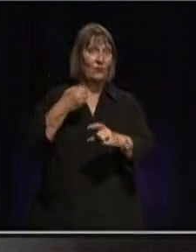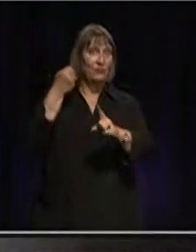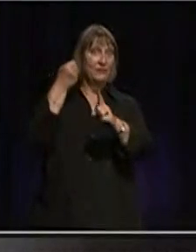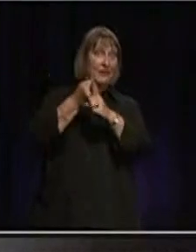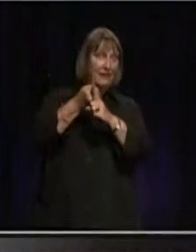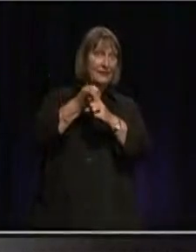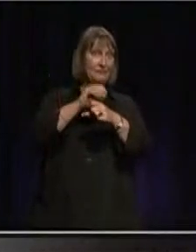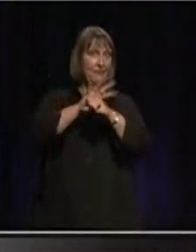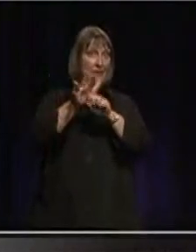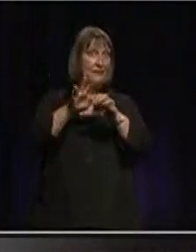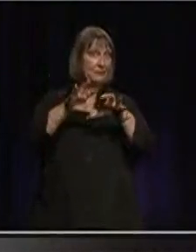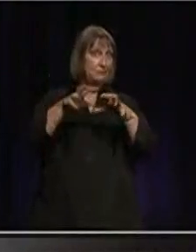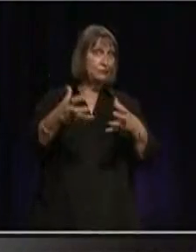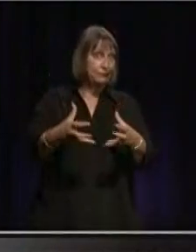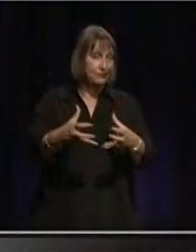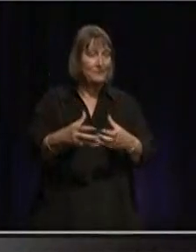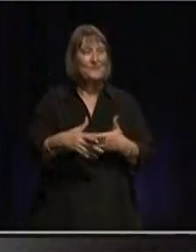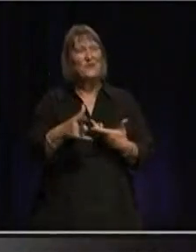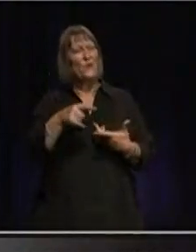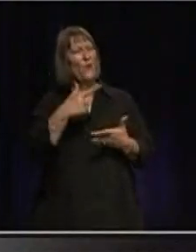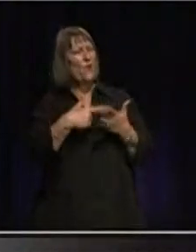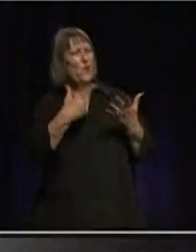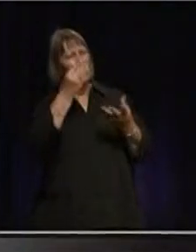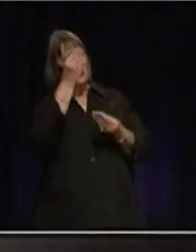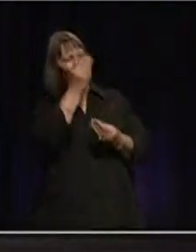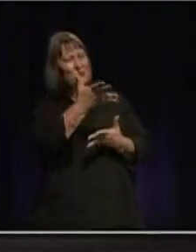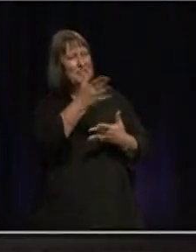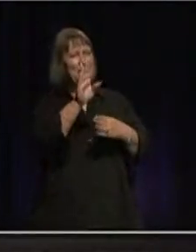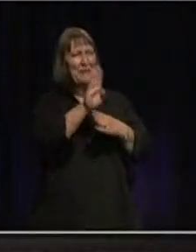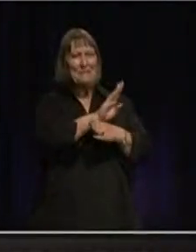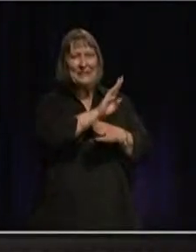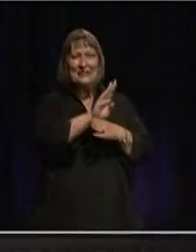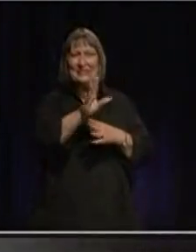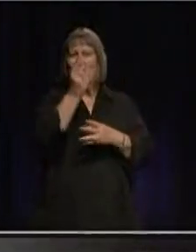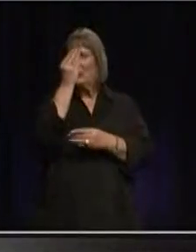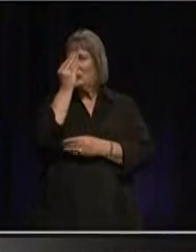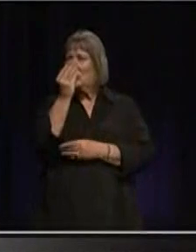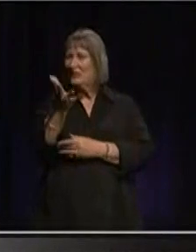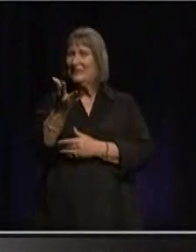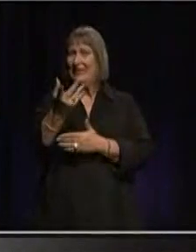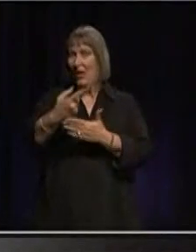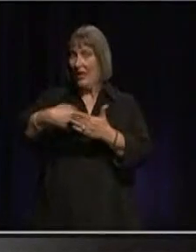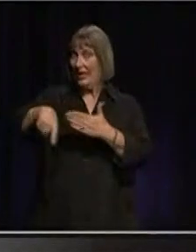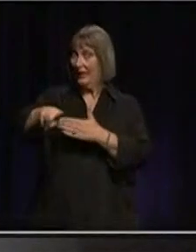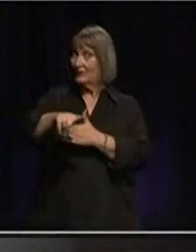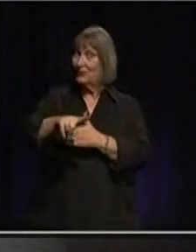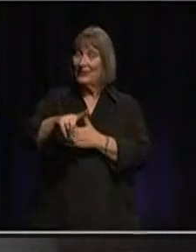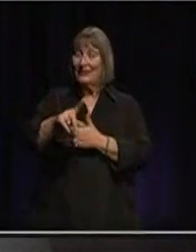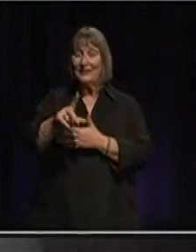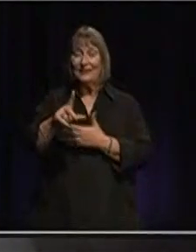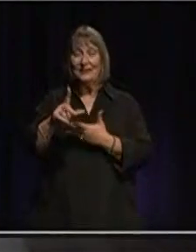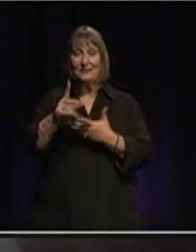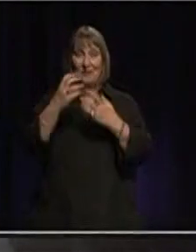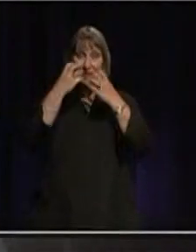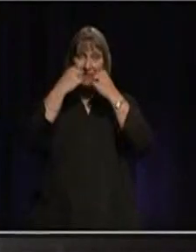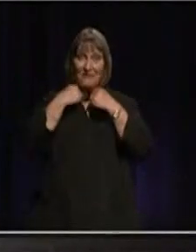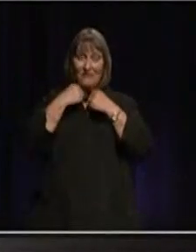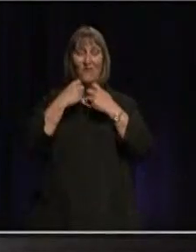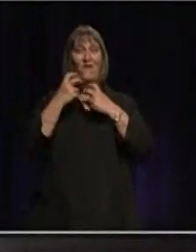any message that you would send to businesses, to events, as spring break is starting up next week, and then we see St. Patrick's Day and the